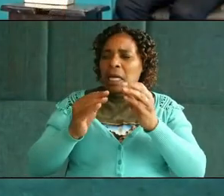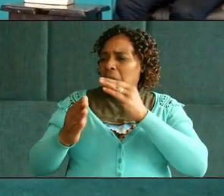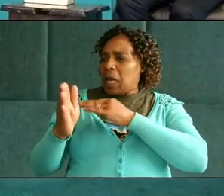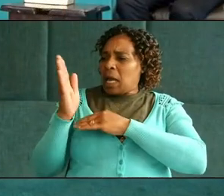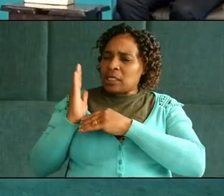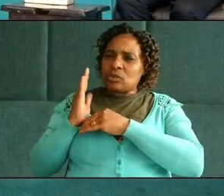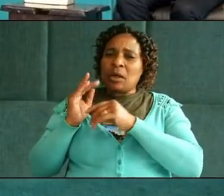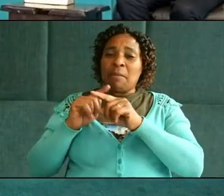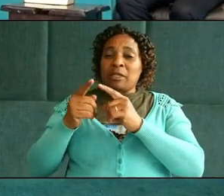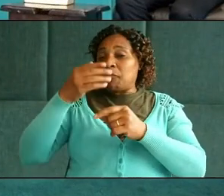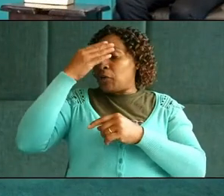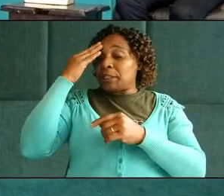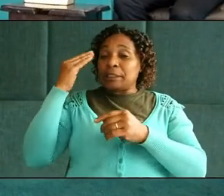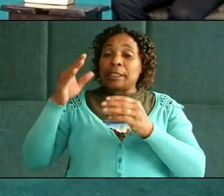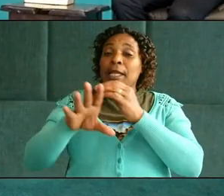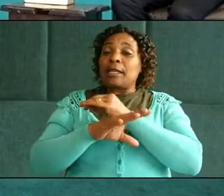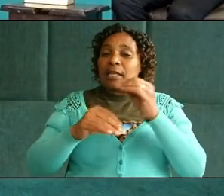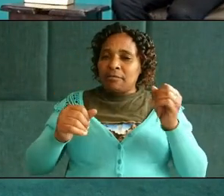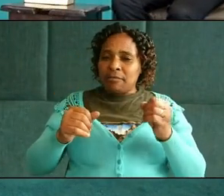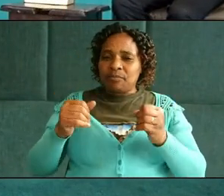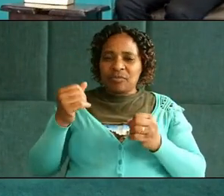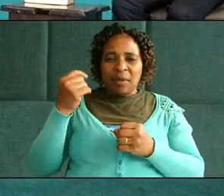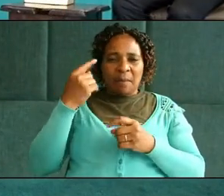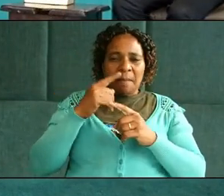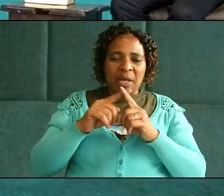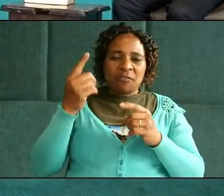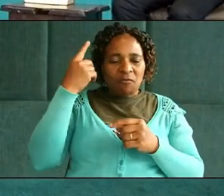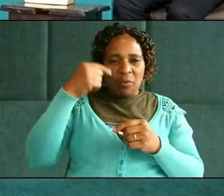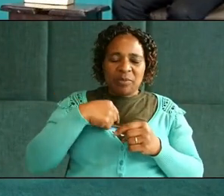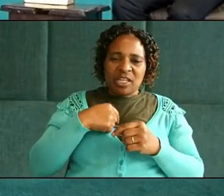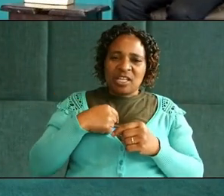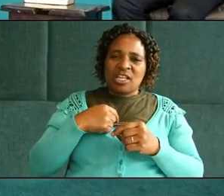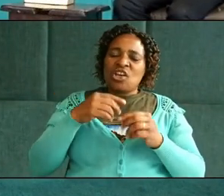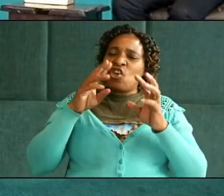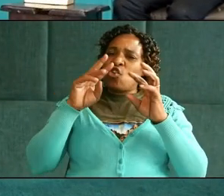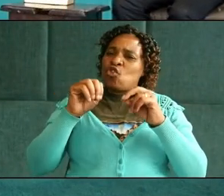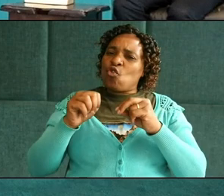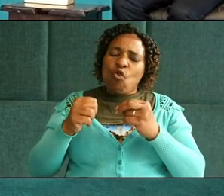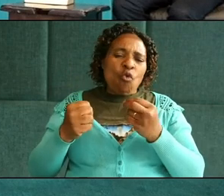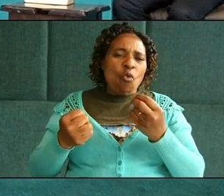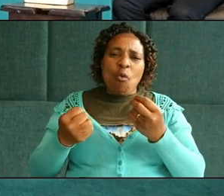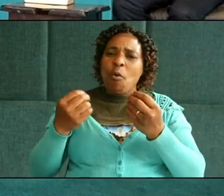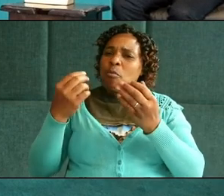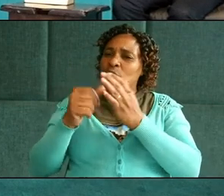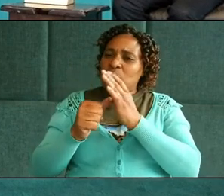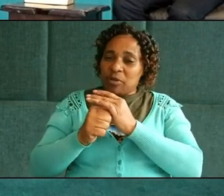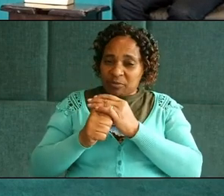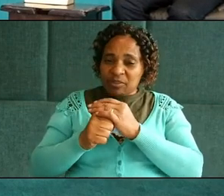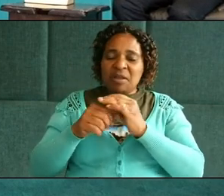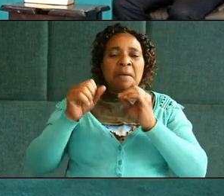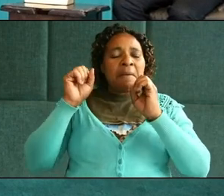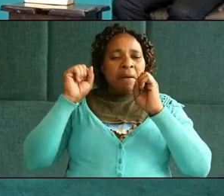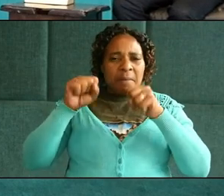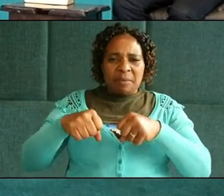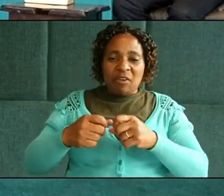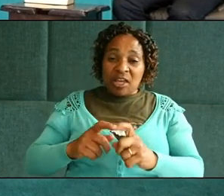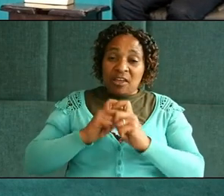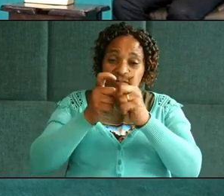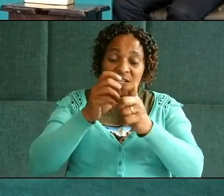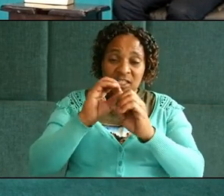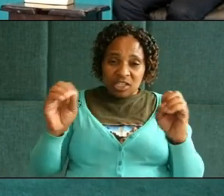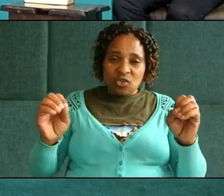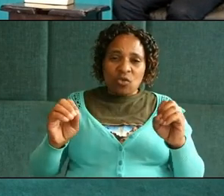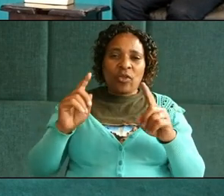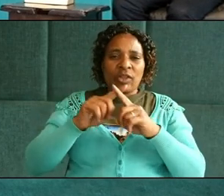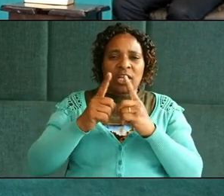Yeah, I think for me, what I say is no risk, no reward. So you just have to take the risk. You just have to take the risk to